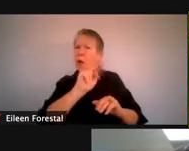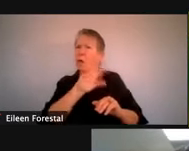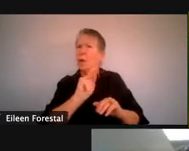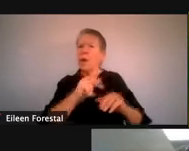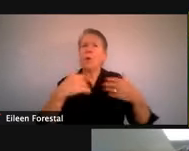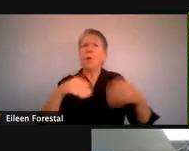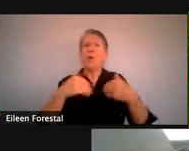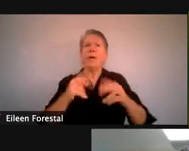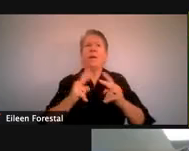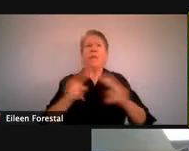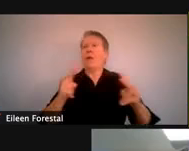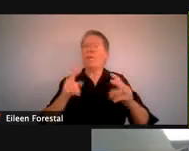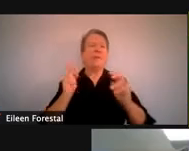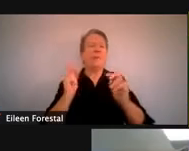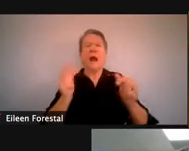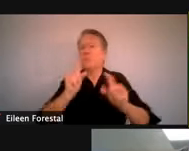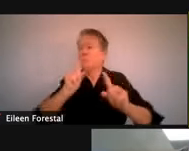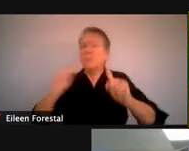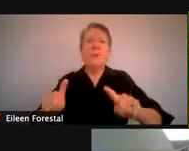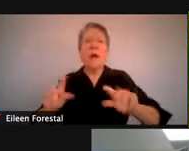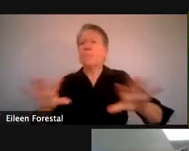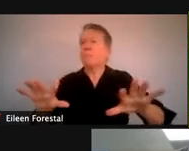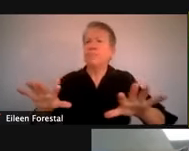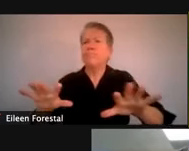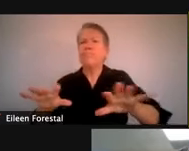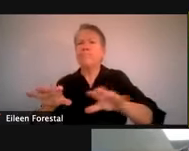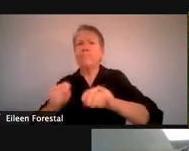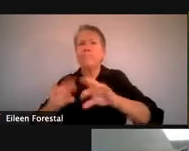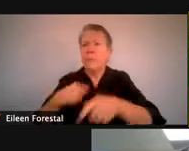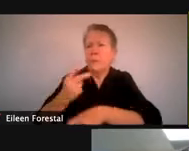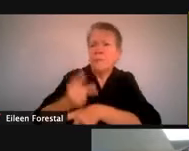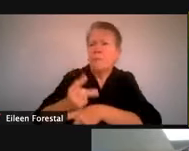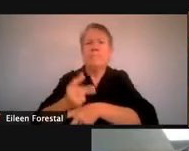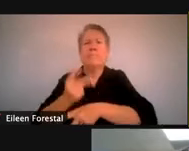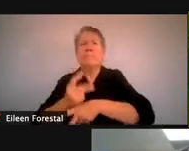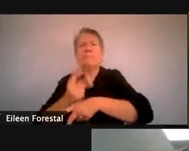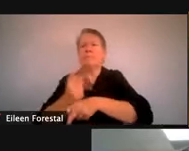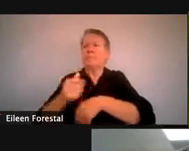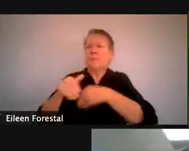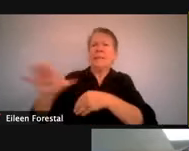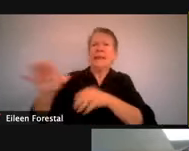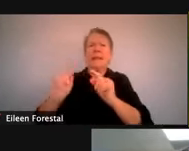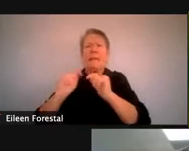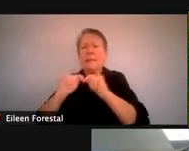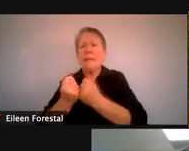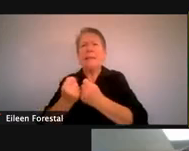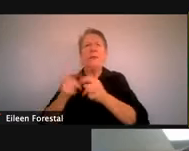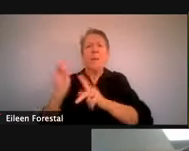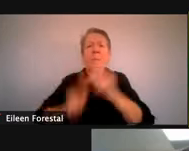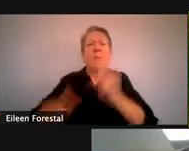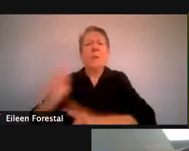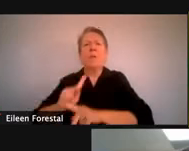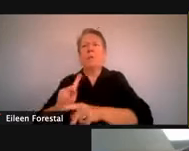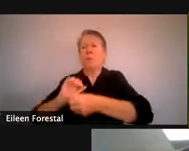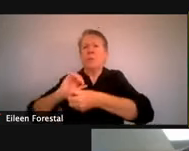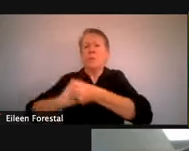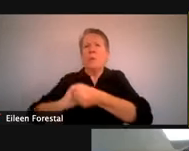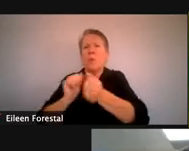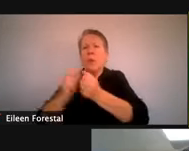a little more support. We deployed contact tracers, and we're working with the health department to enhance testing